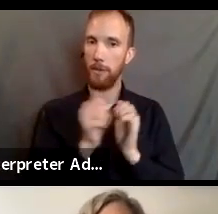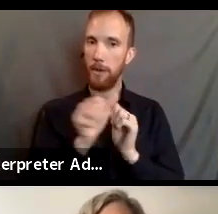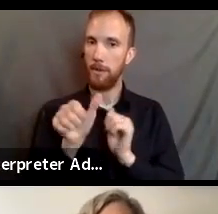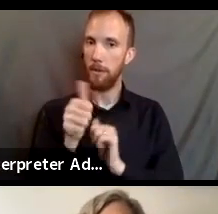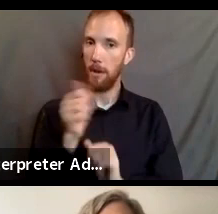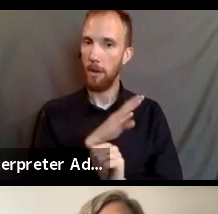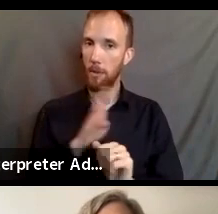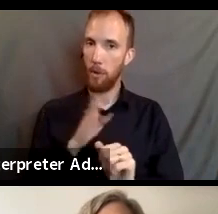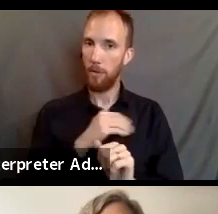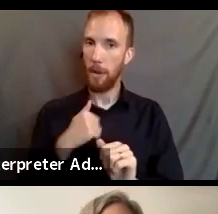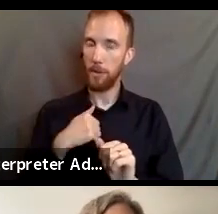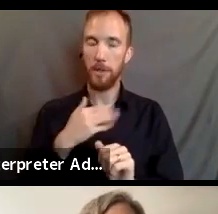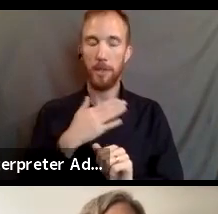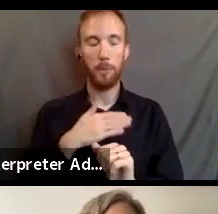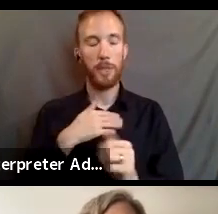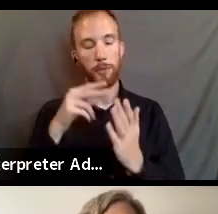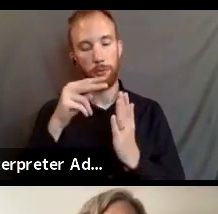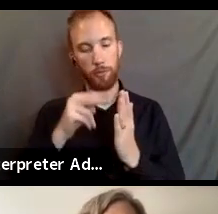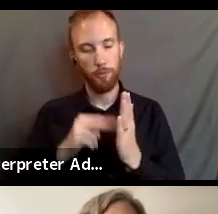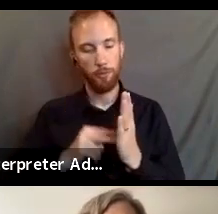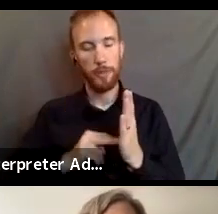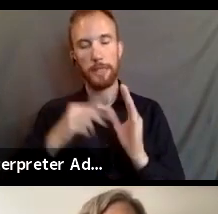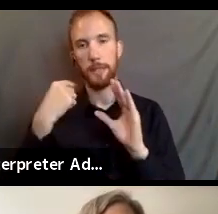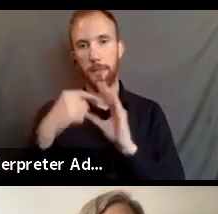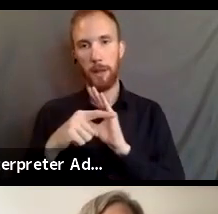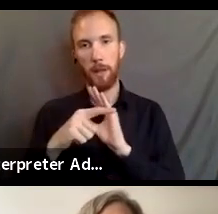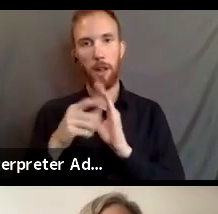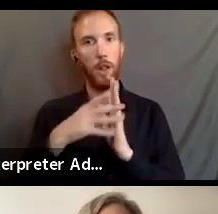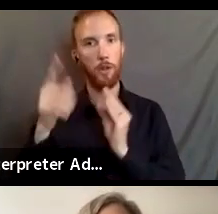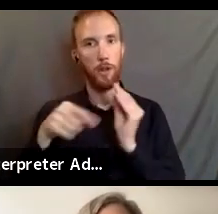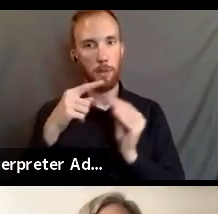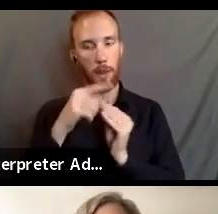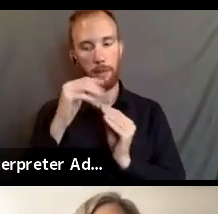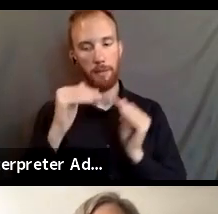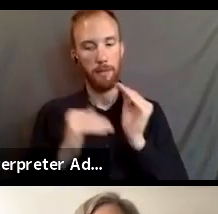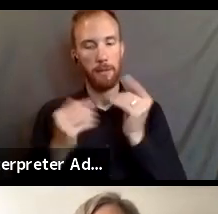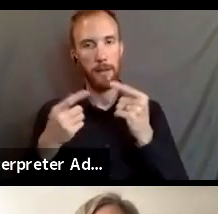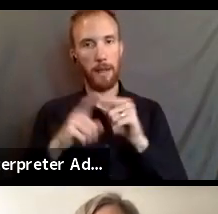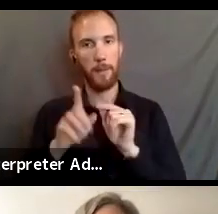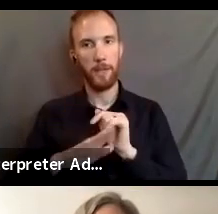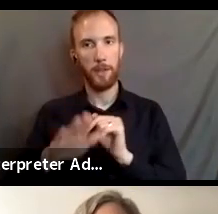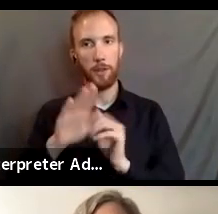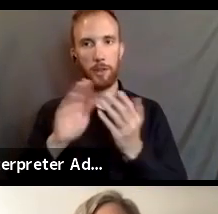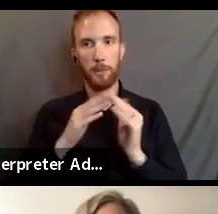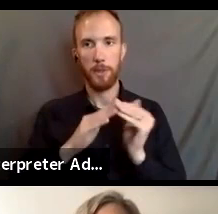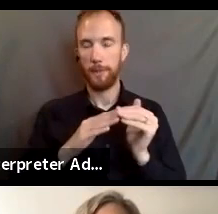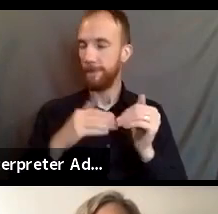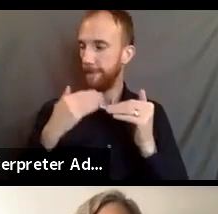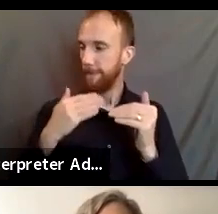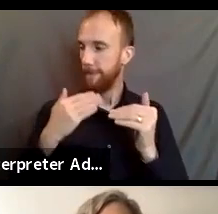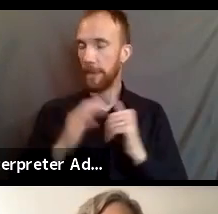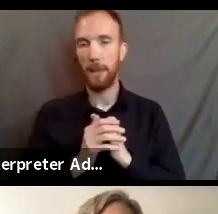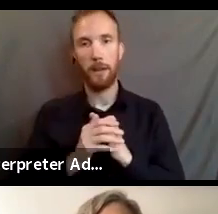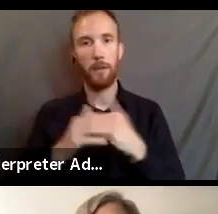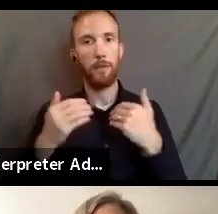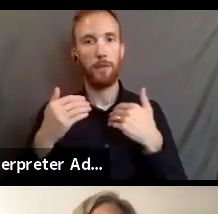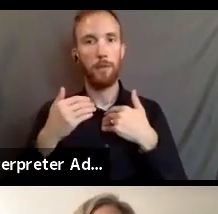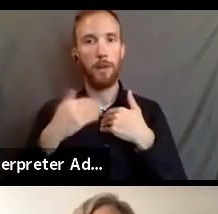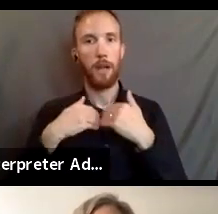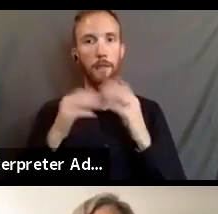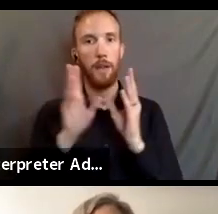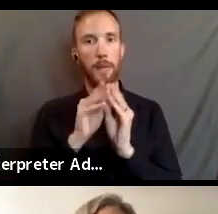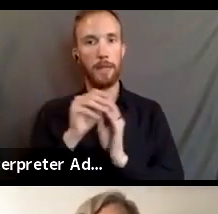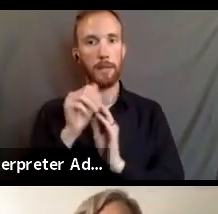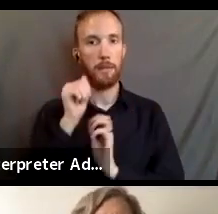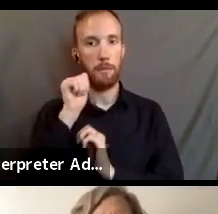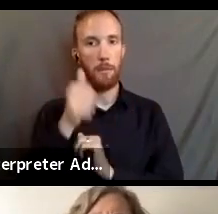open those emails and learn of the inequities happening in your community a community engagement meeting has been called tomorrow at 9 00 am and we invite you all to